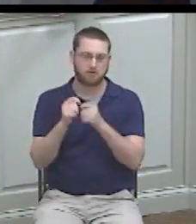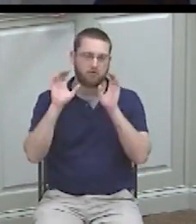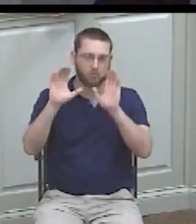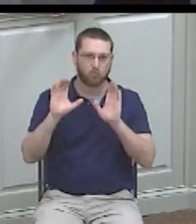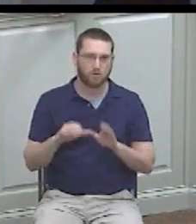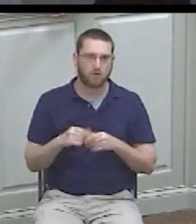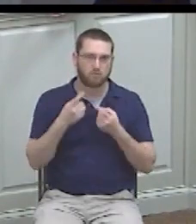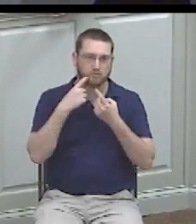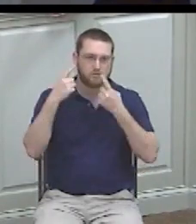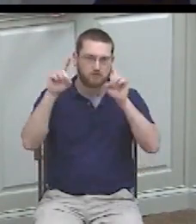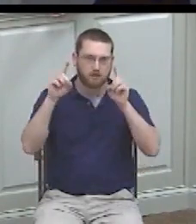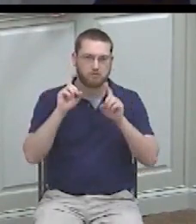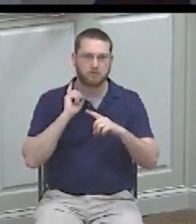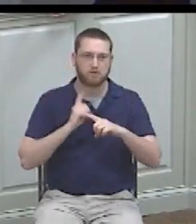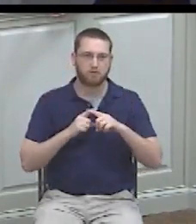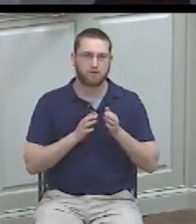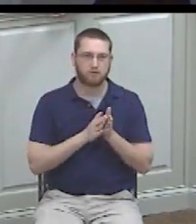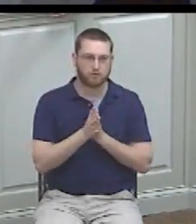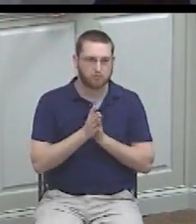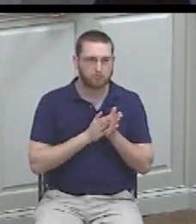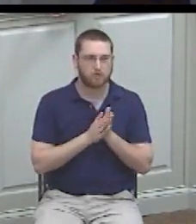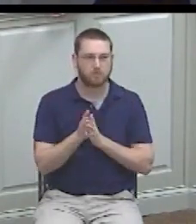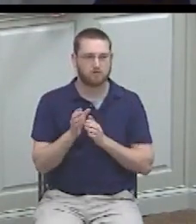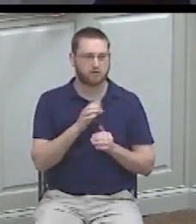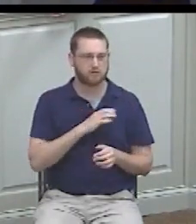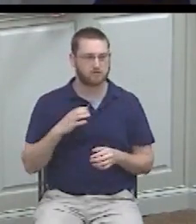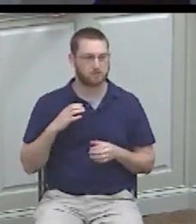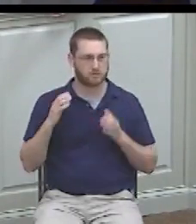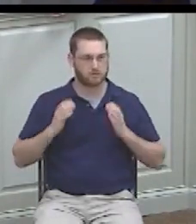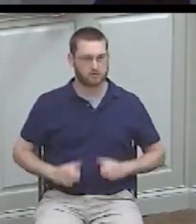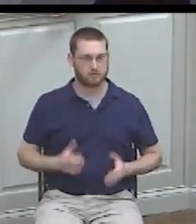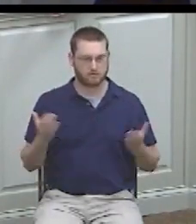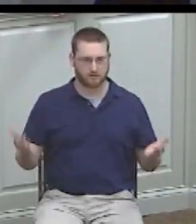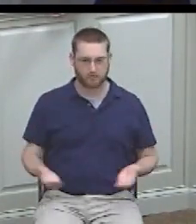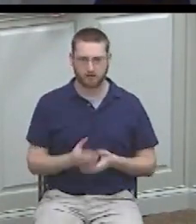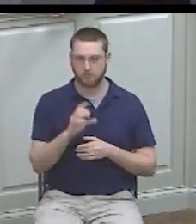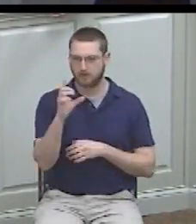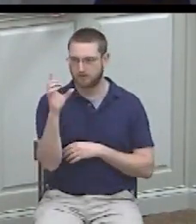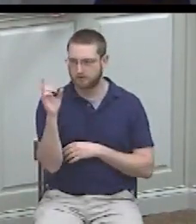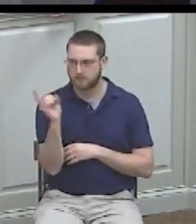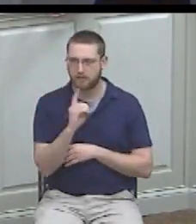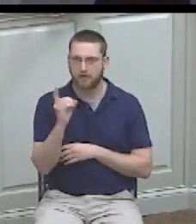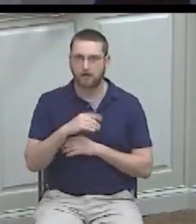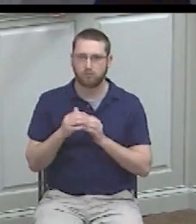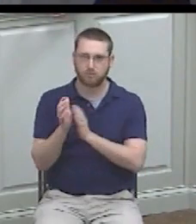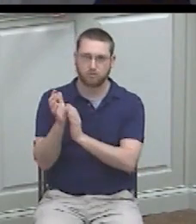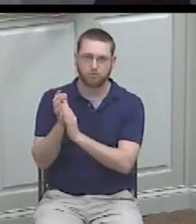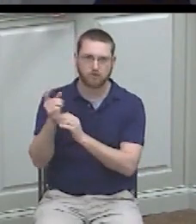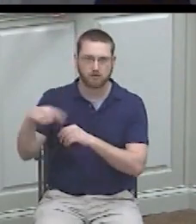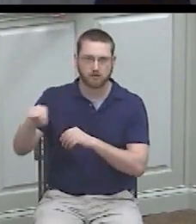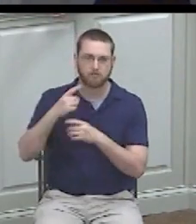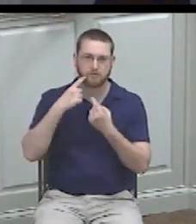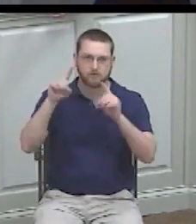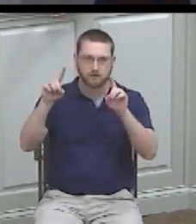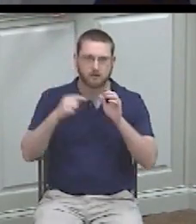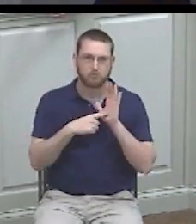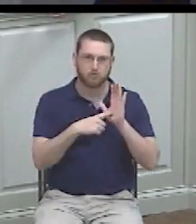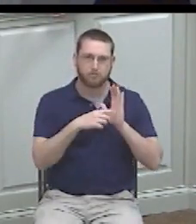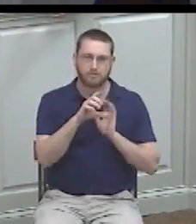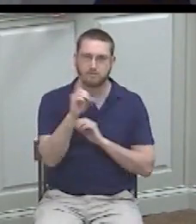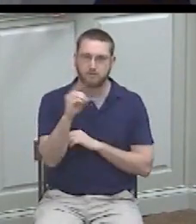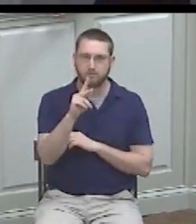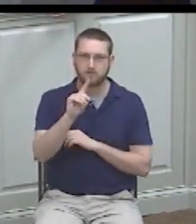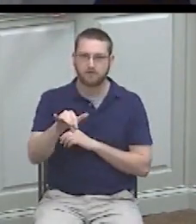accomplishments and encourage the citizens of Danville to congratulate them on their success and representation of Danville, Kentucky at